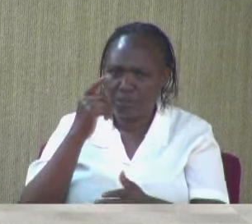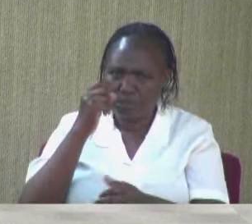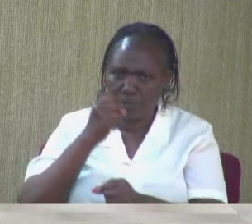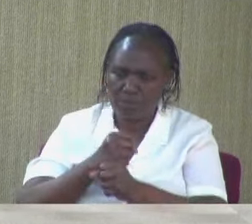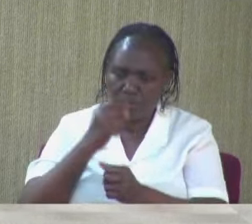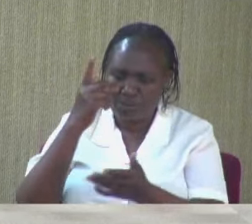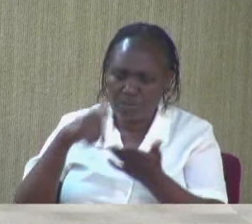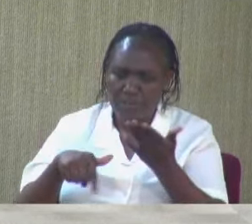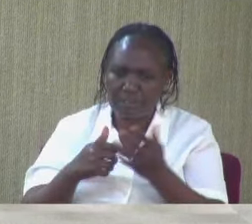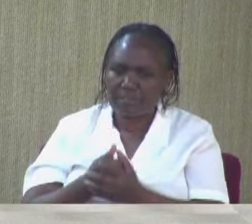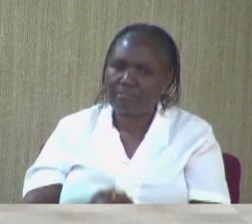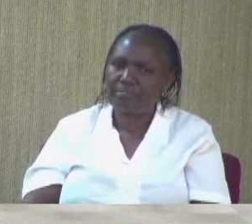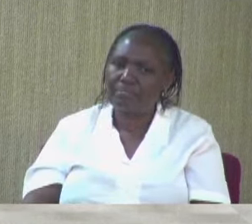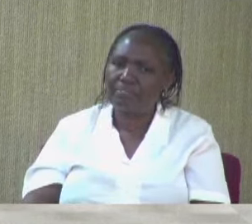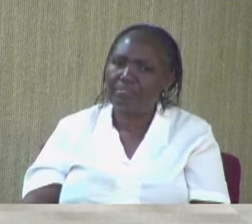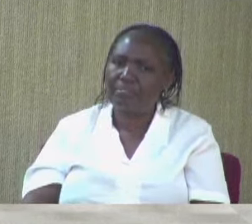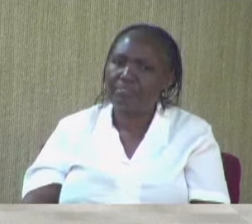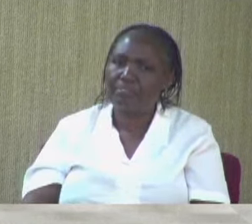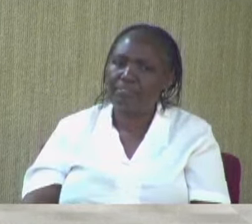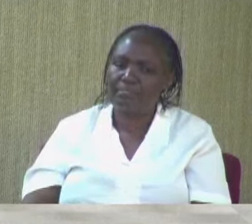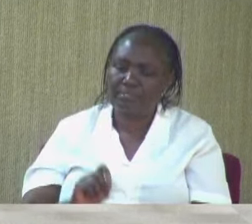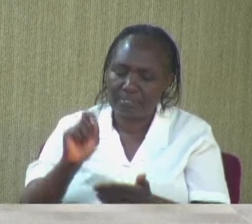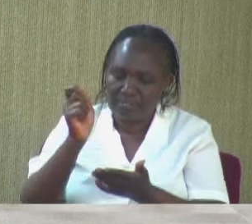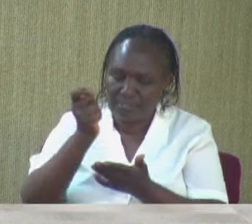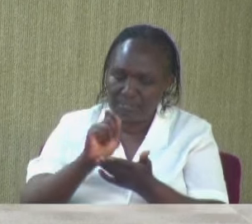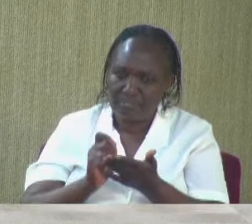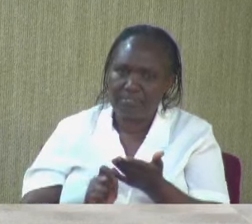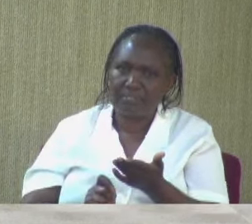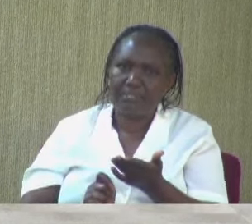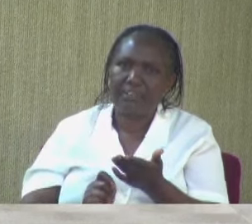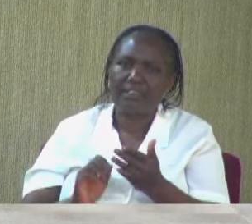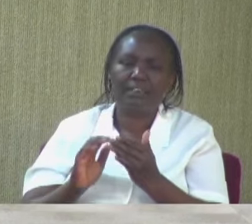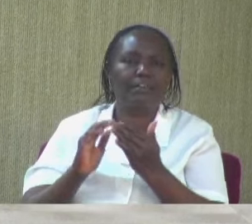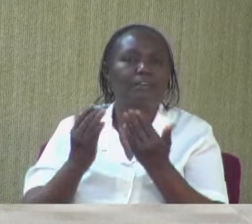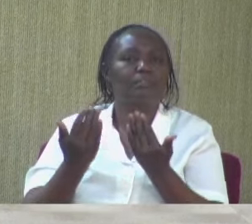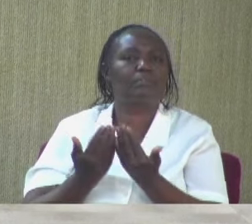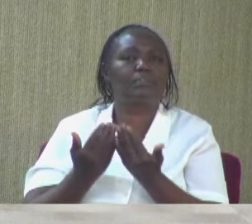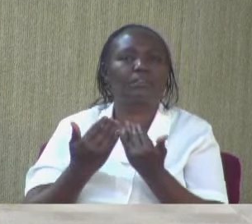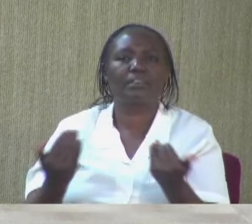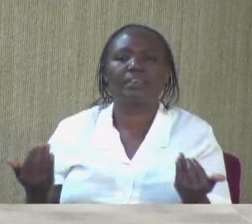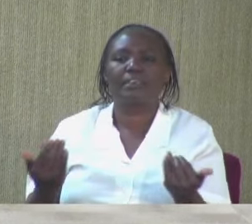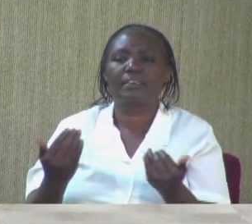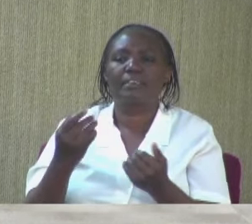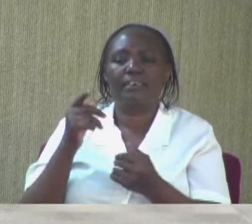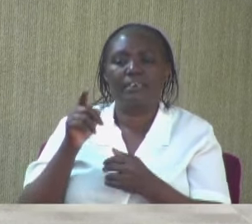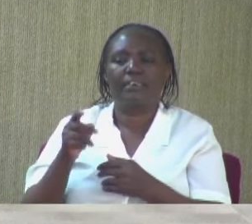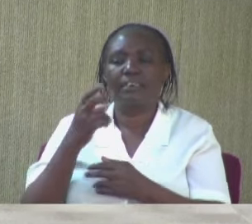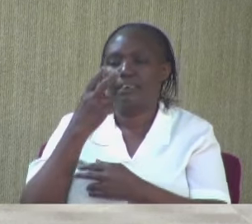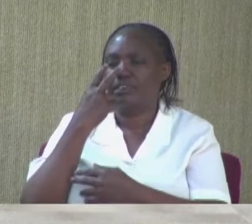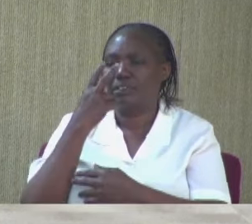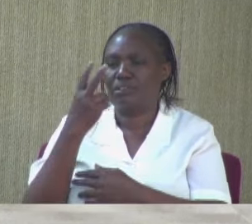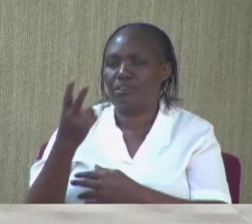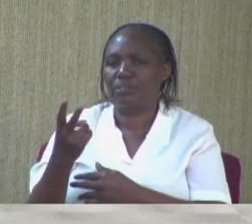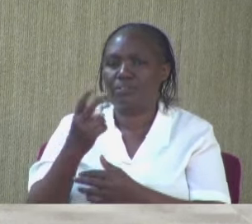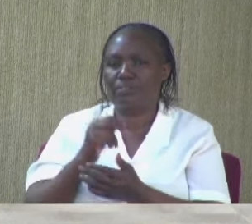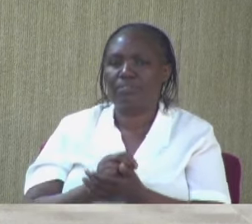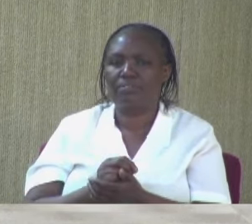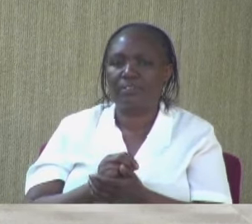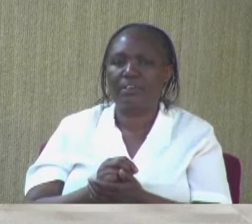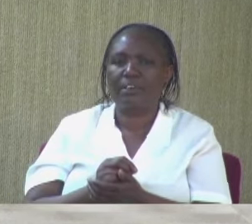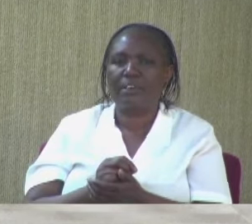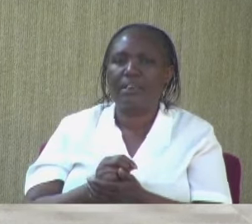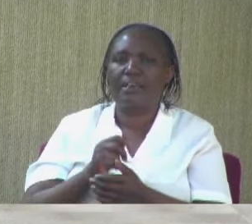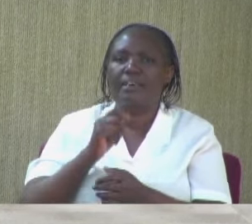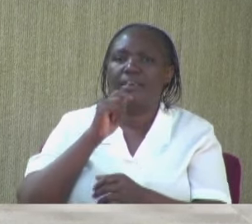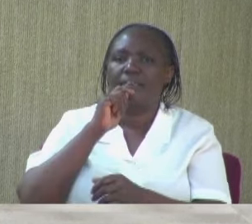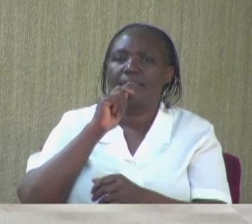what? To write in a book the things that he was seeing. Testimonies to the Church, Volume